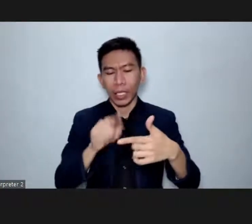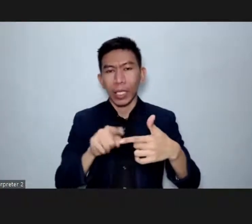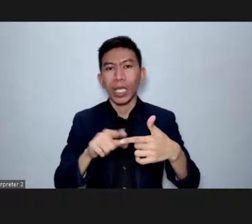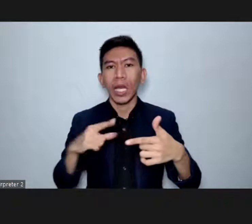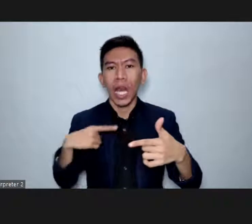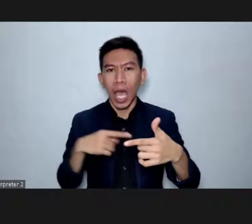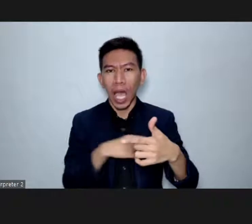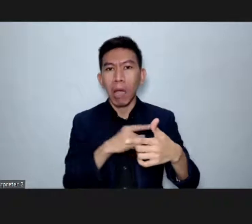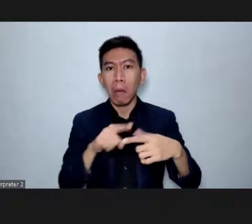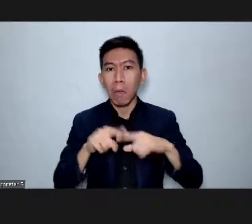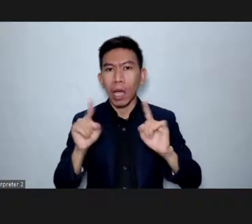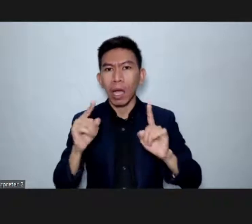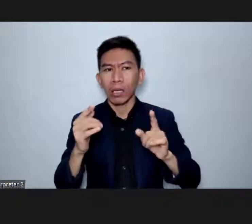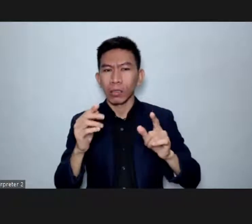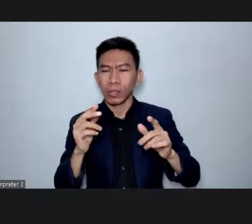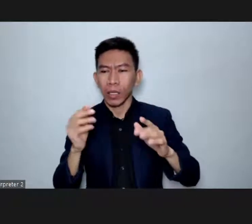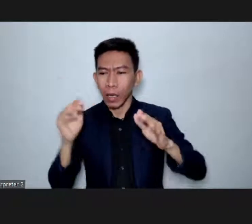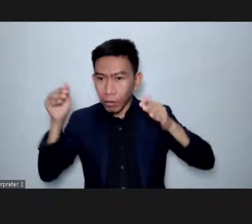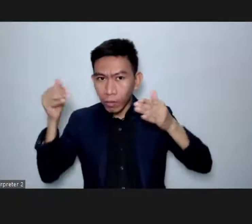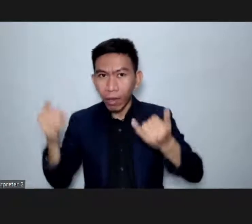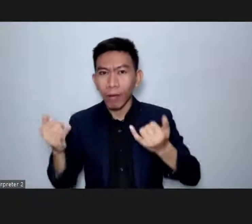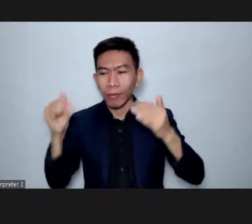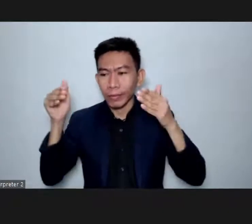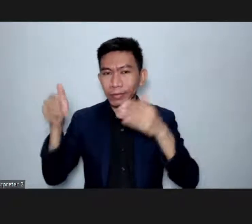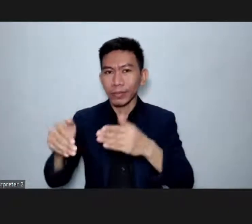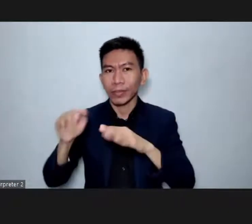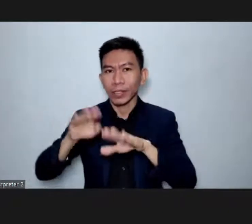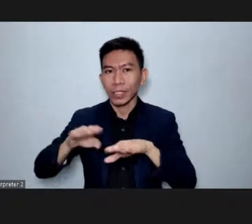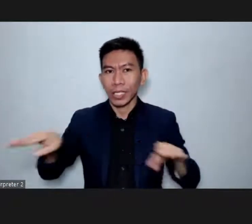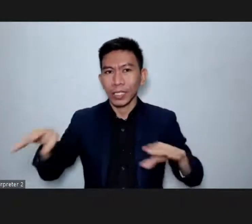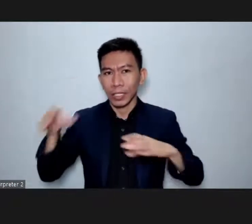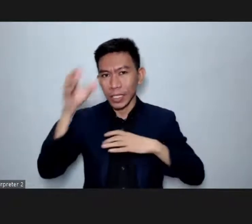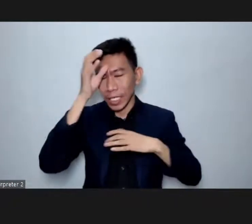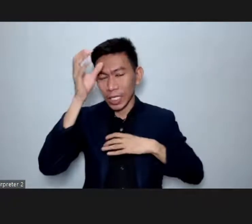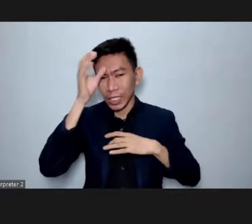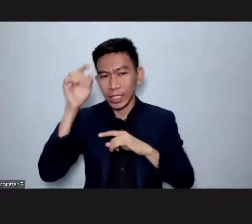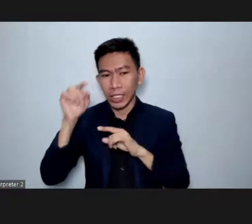found ourselves focusing on this. And